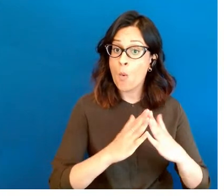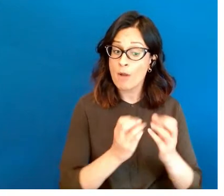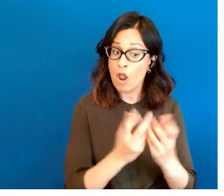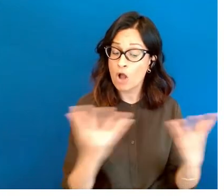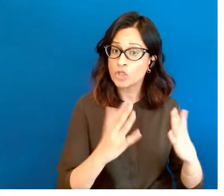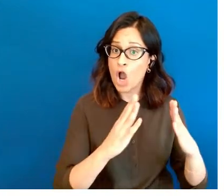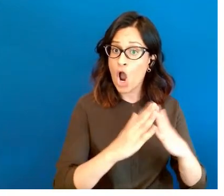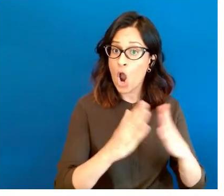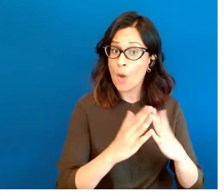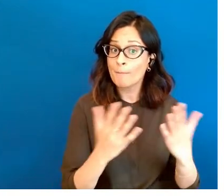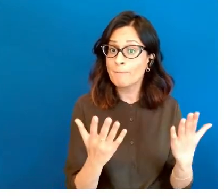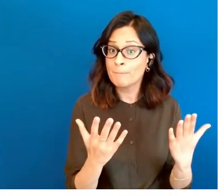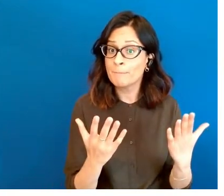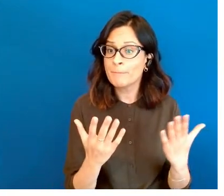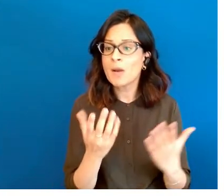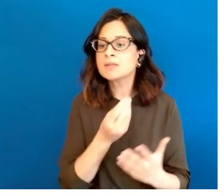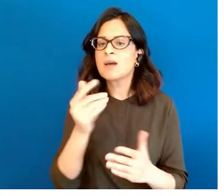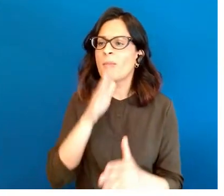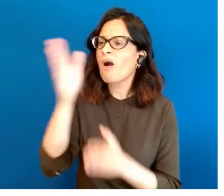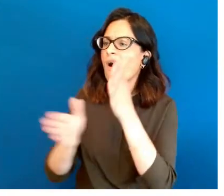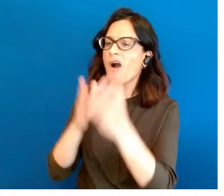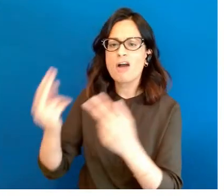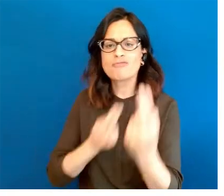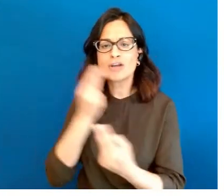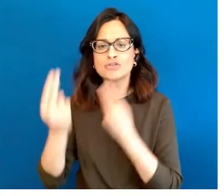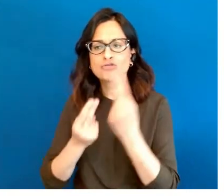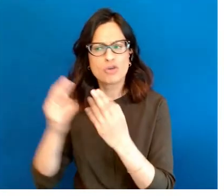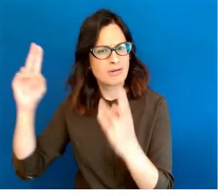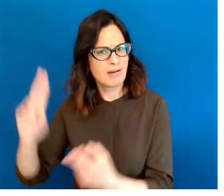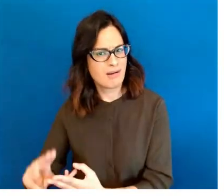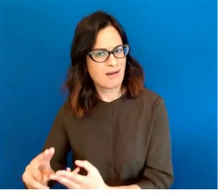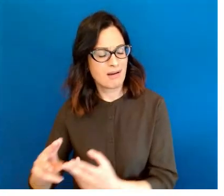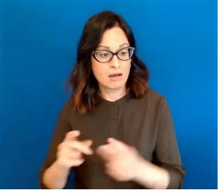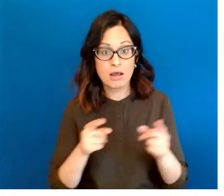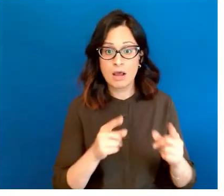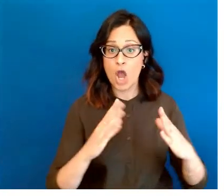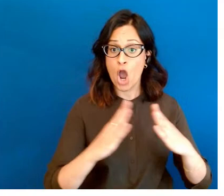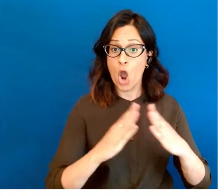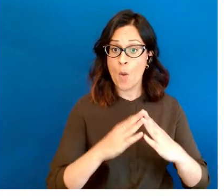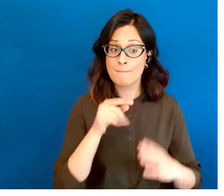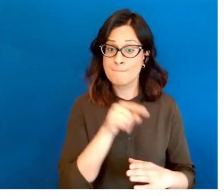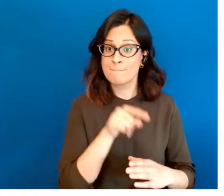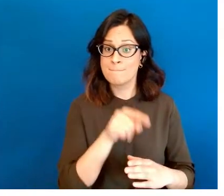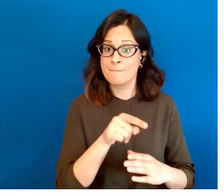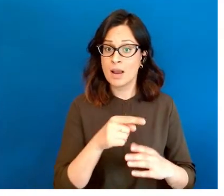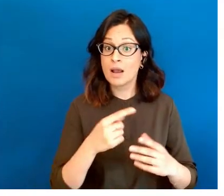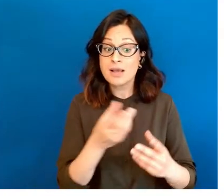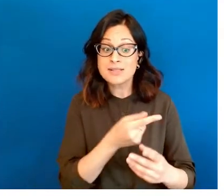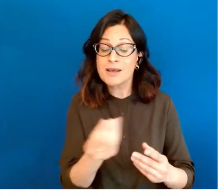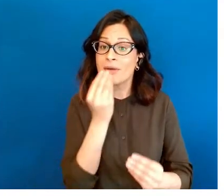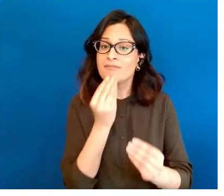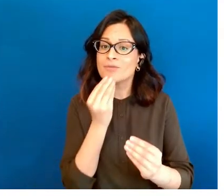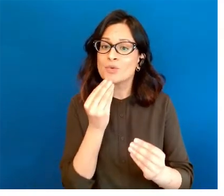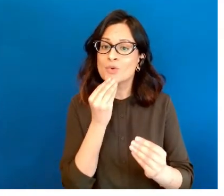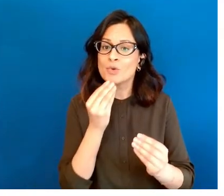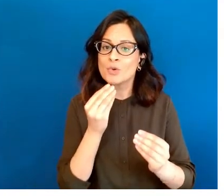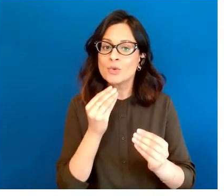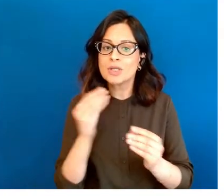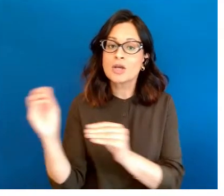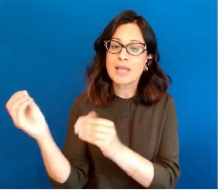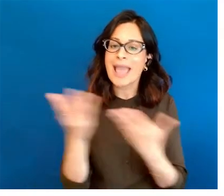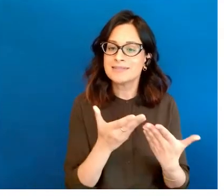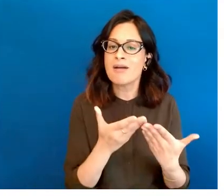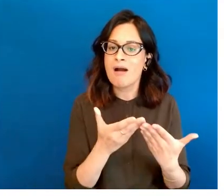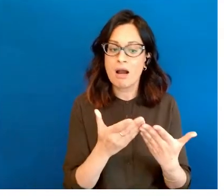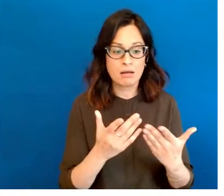commonly than out in restaurants, but actually most of this was with catered, packaged, rather than domestically prepared